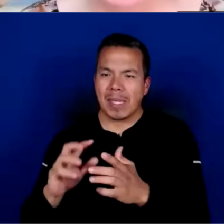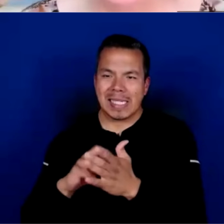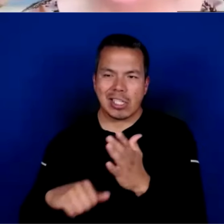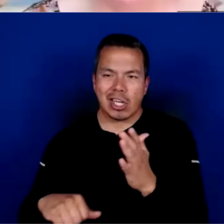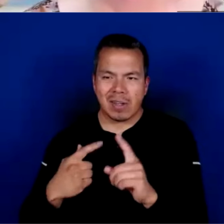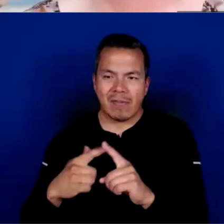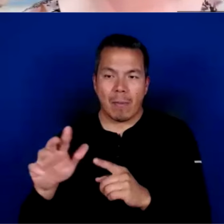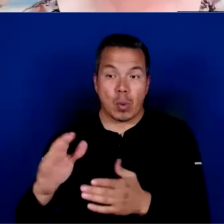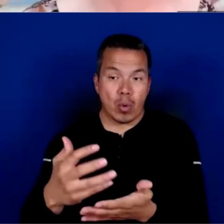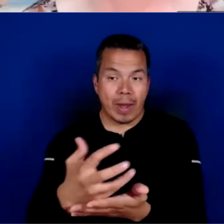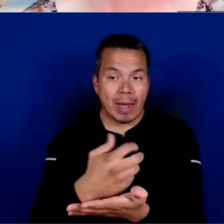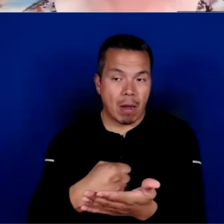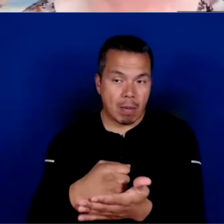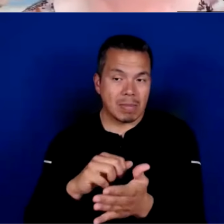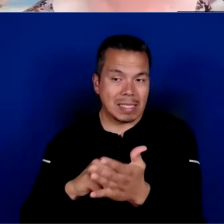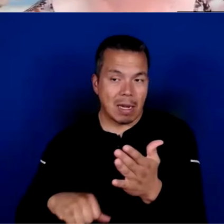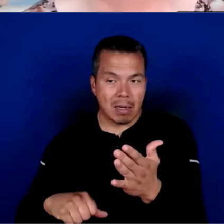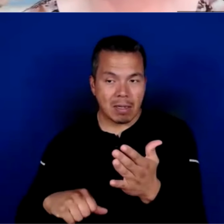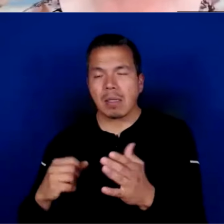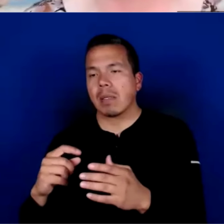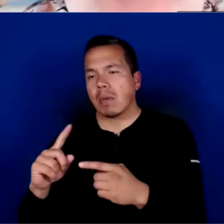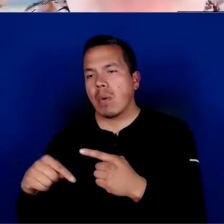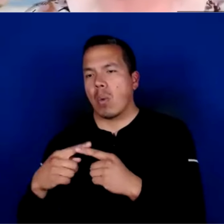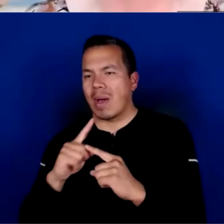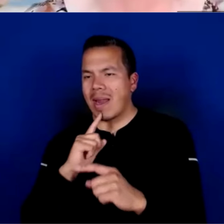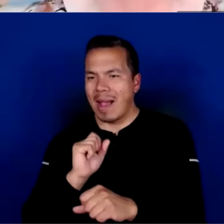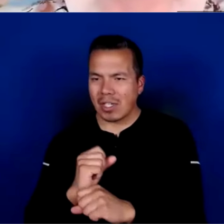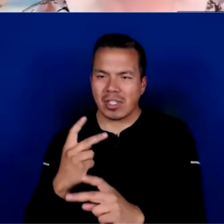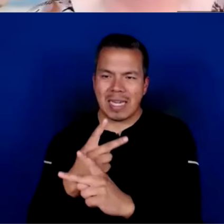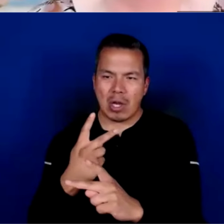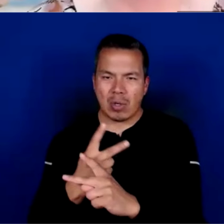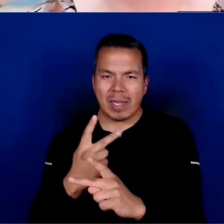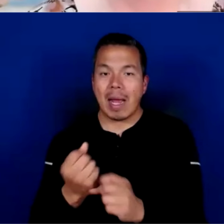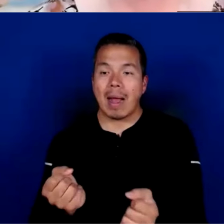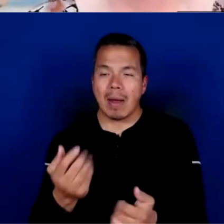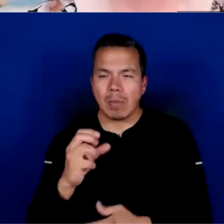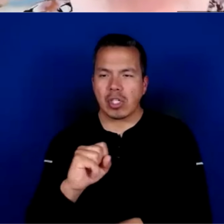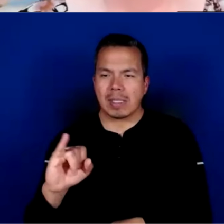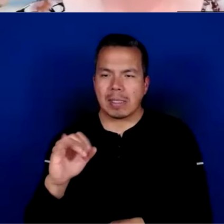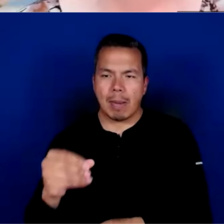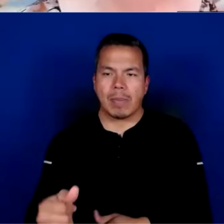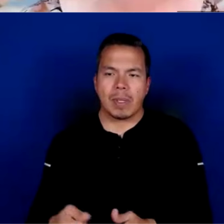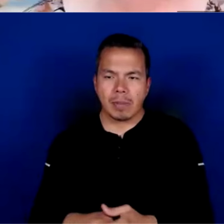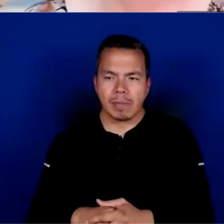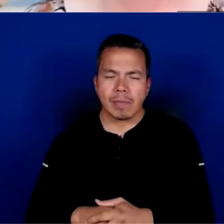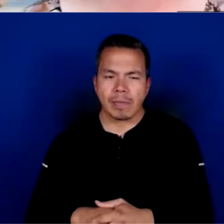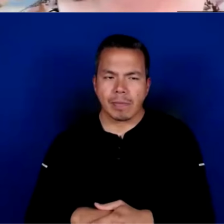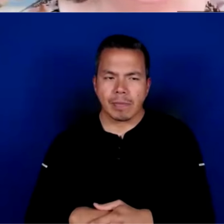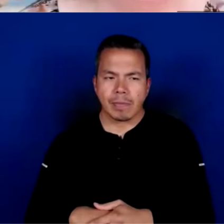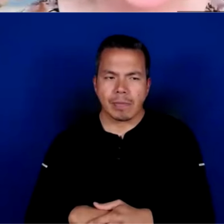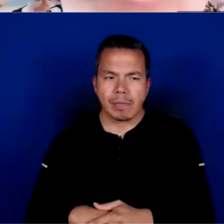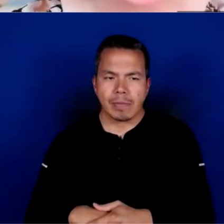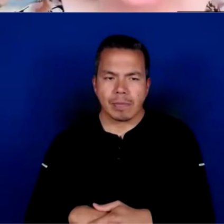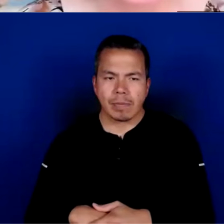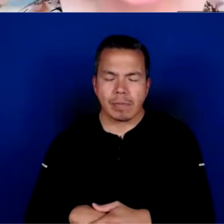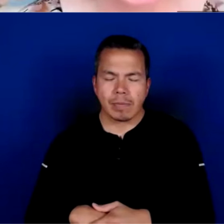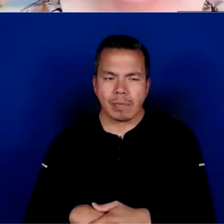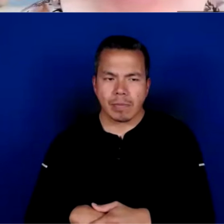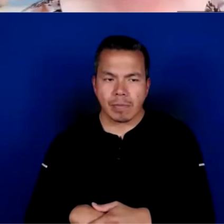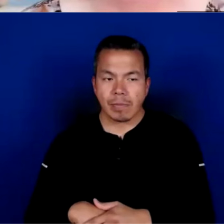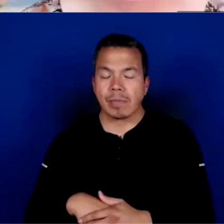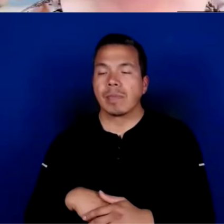from your income when they're calculating the amount of your SSI payment. In addition, if you meet that